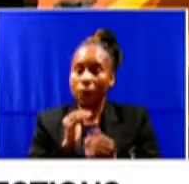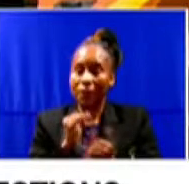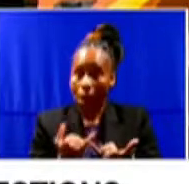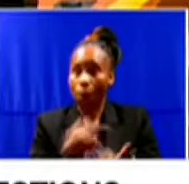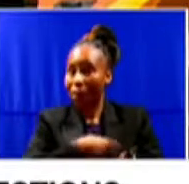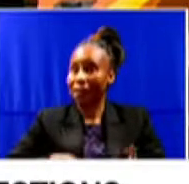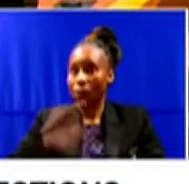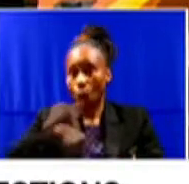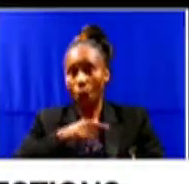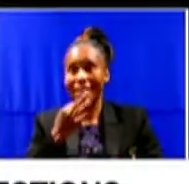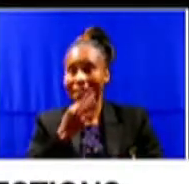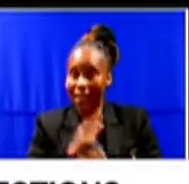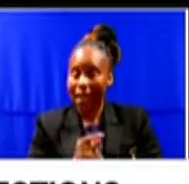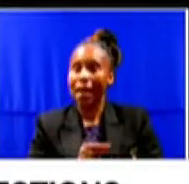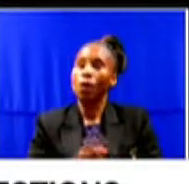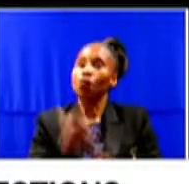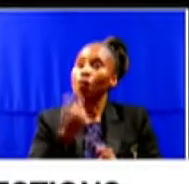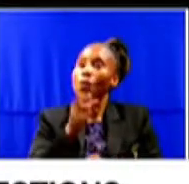Mr. President.